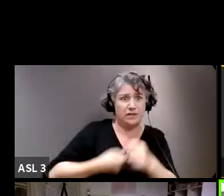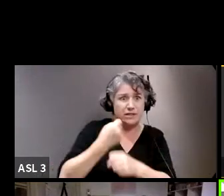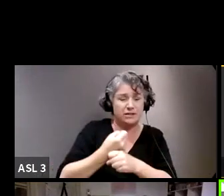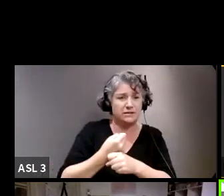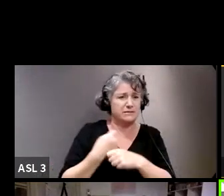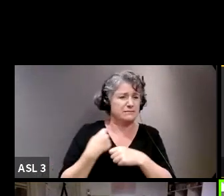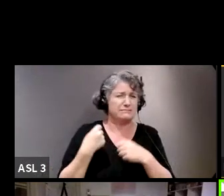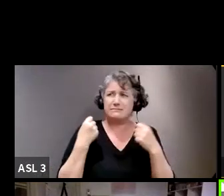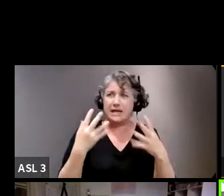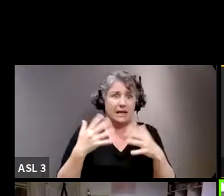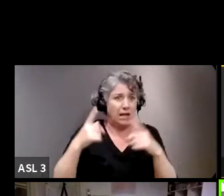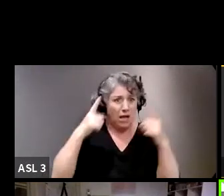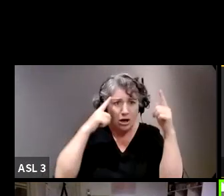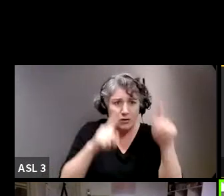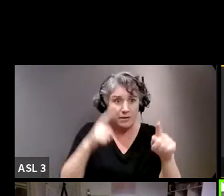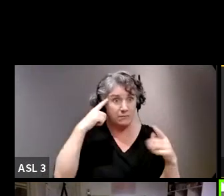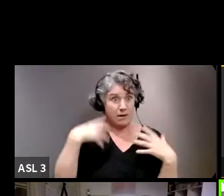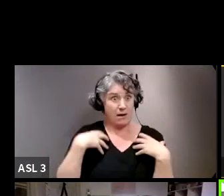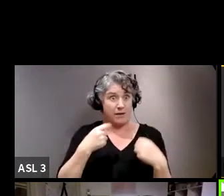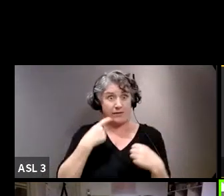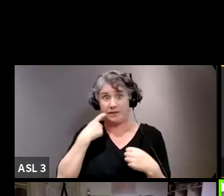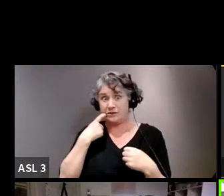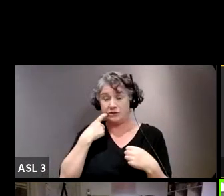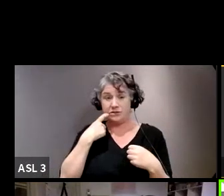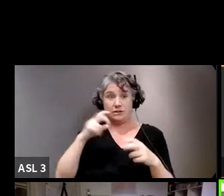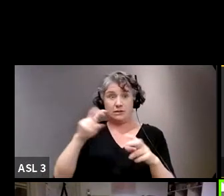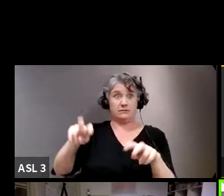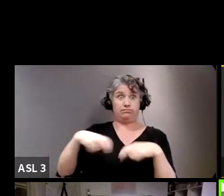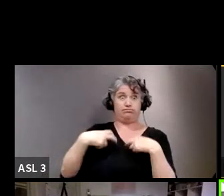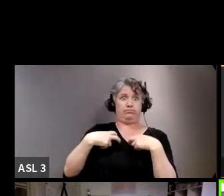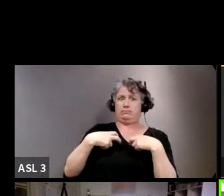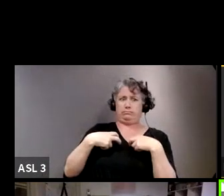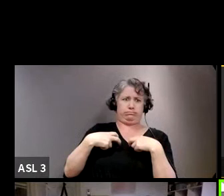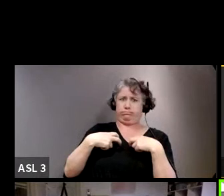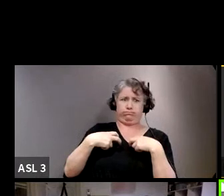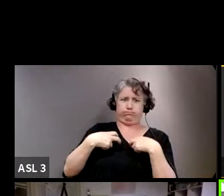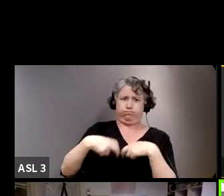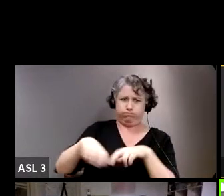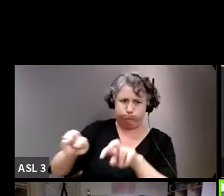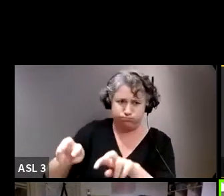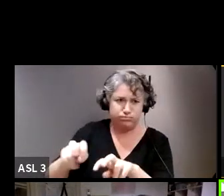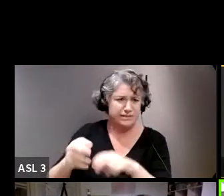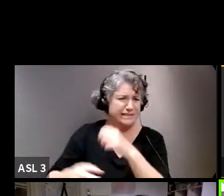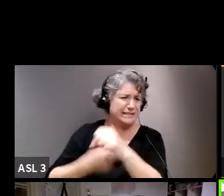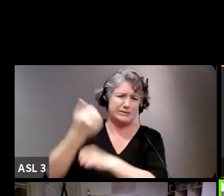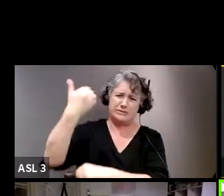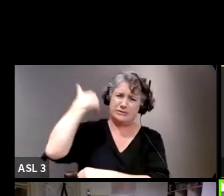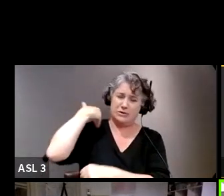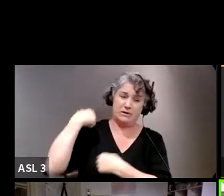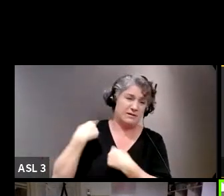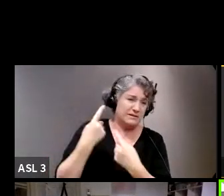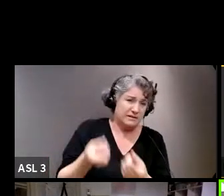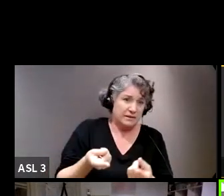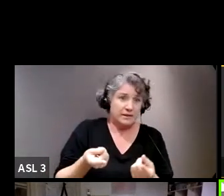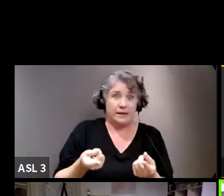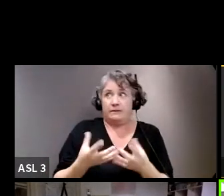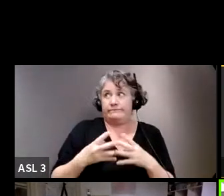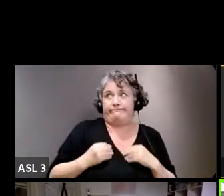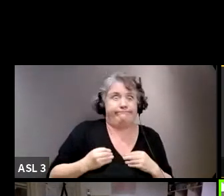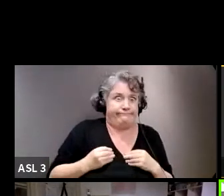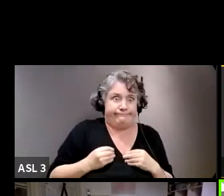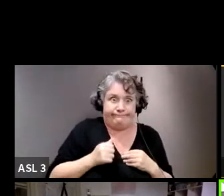health and addictions calls that were put on the plate of the police decades ago what we have not had is a whole of